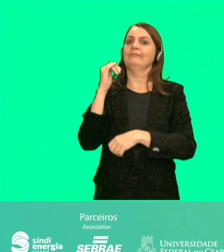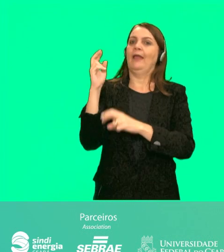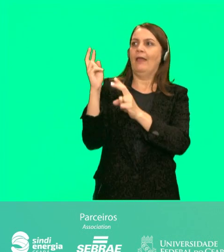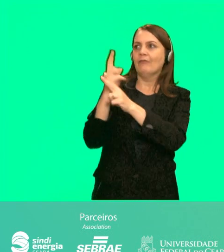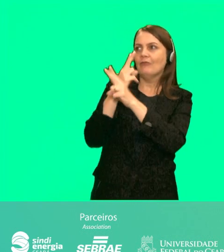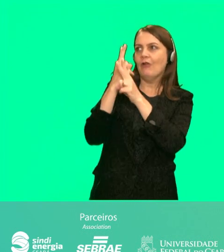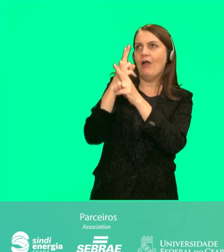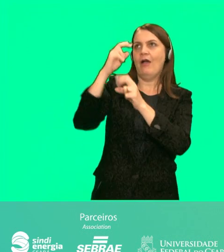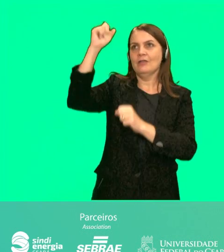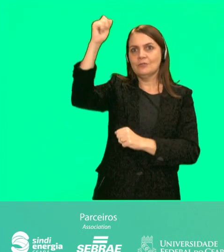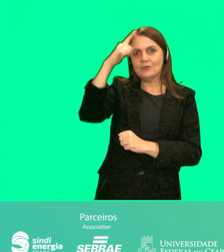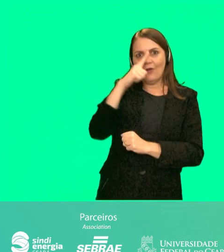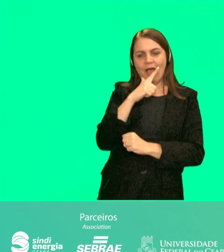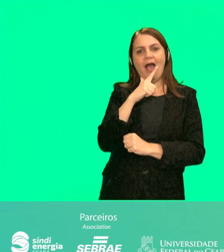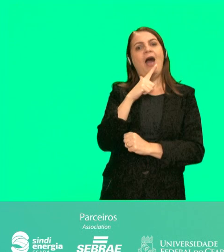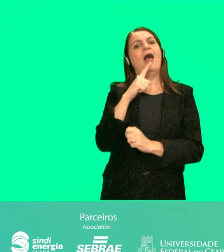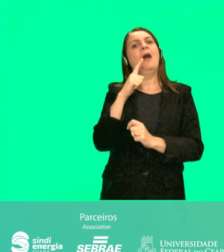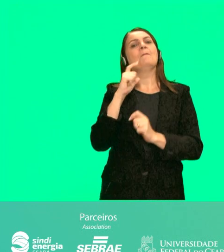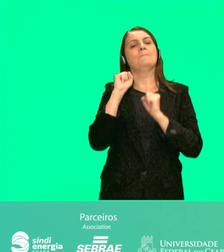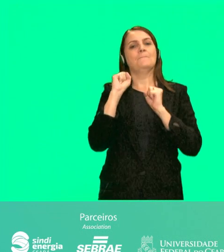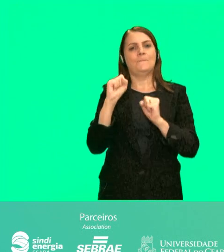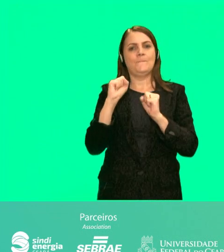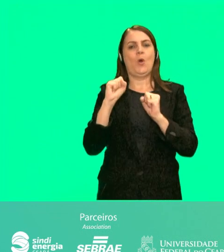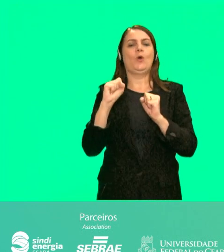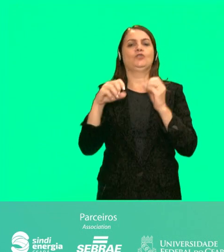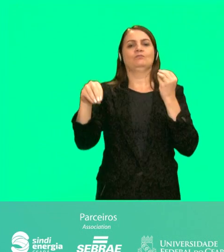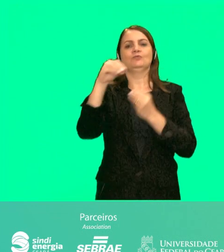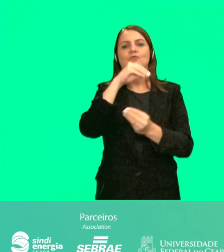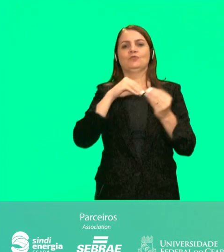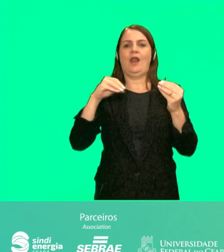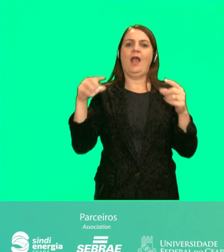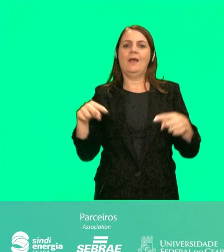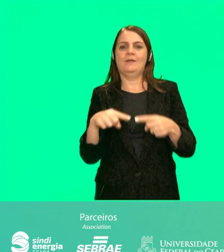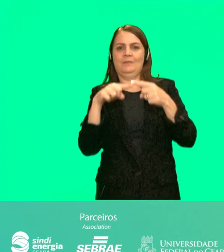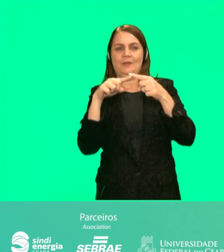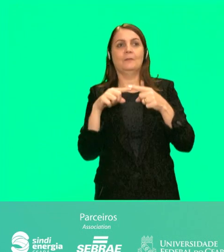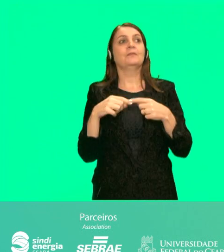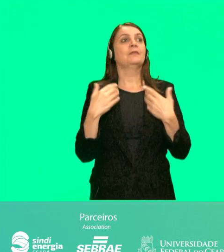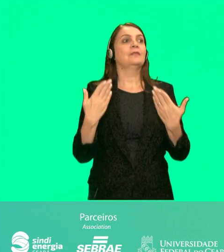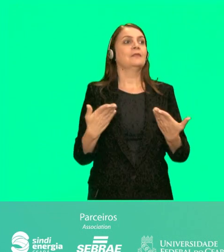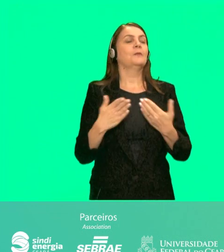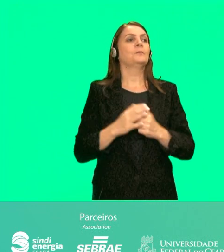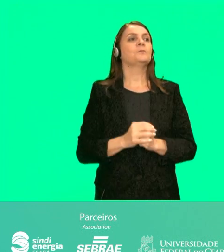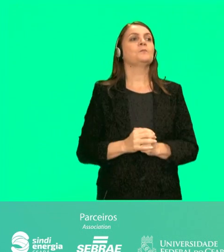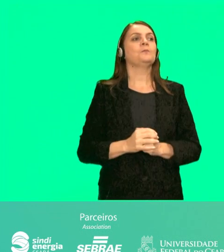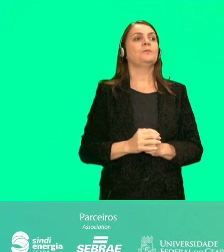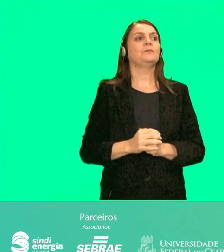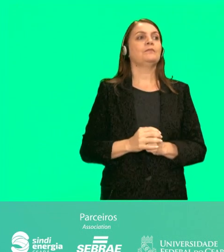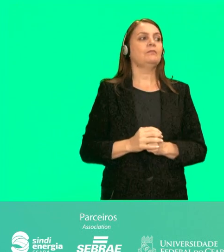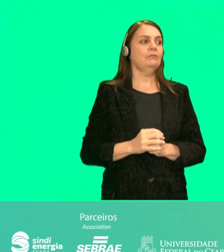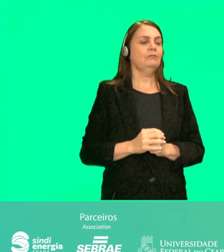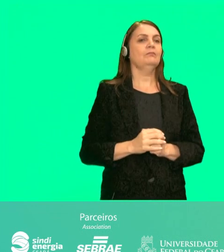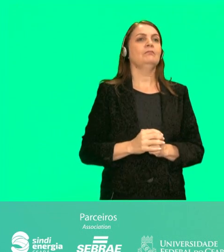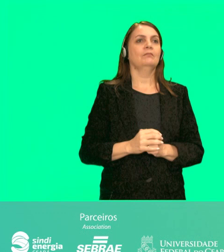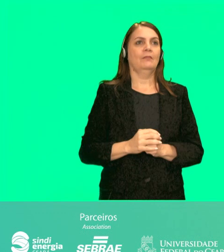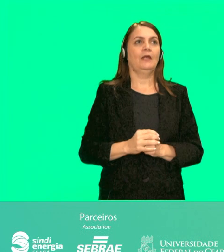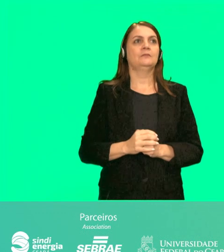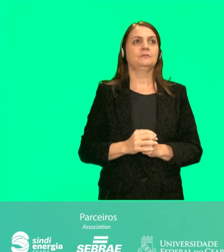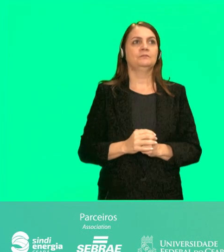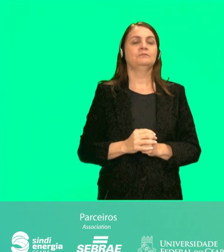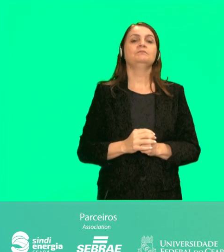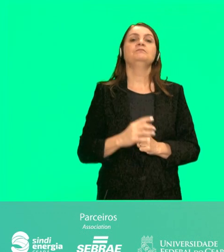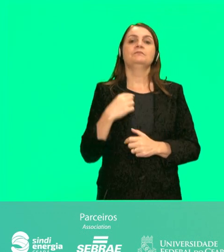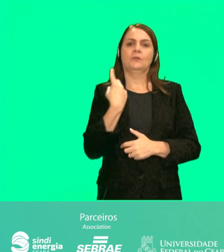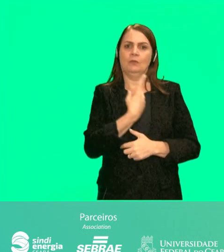talk about green hydrogen, and an industrial plant that ideally needs to be